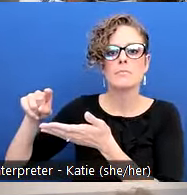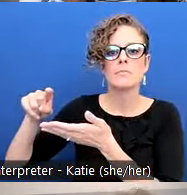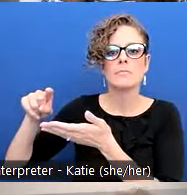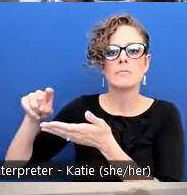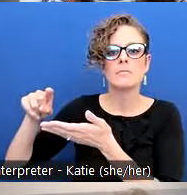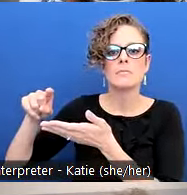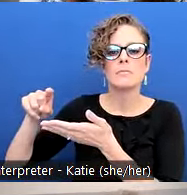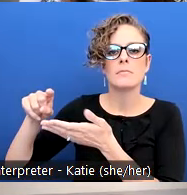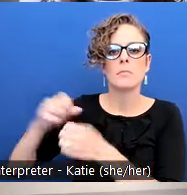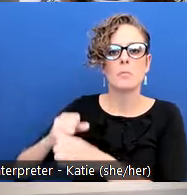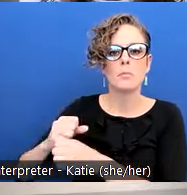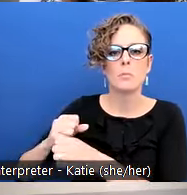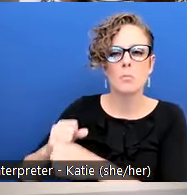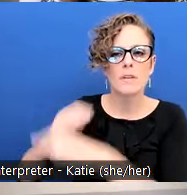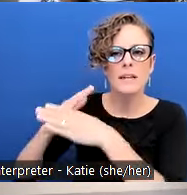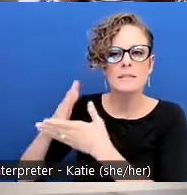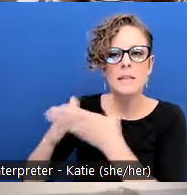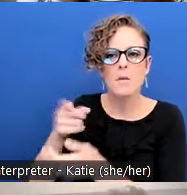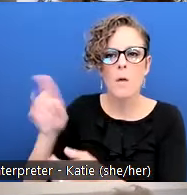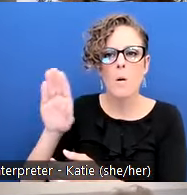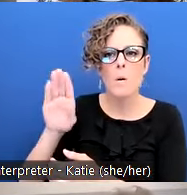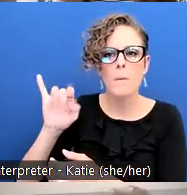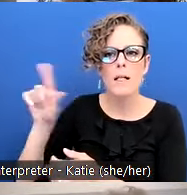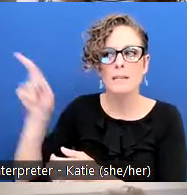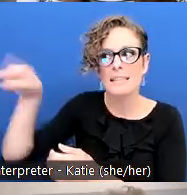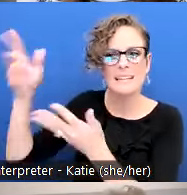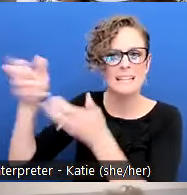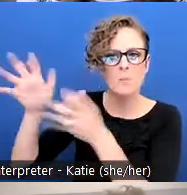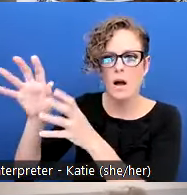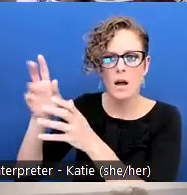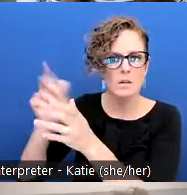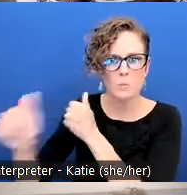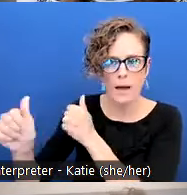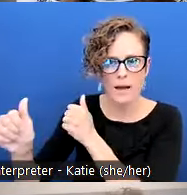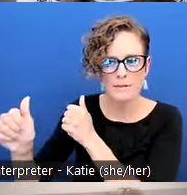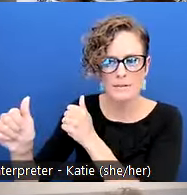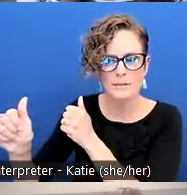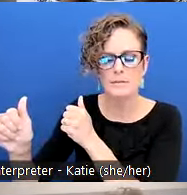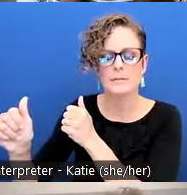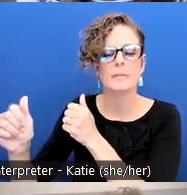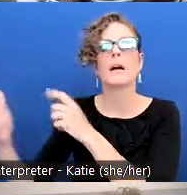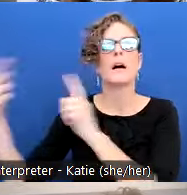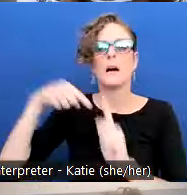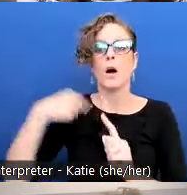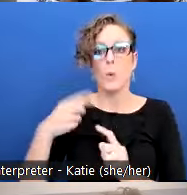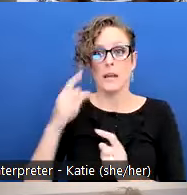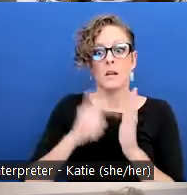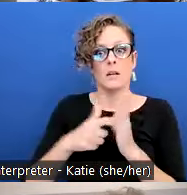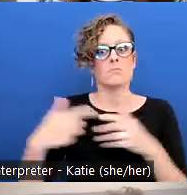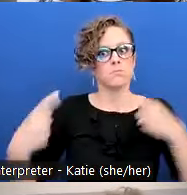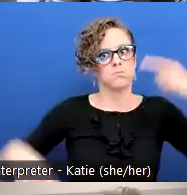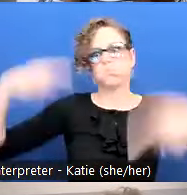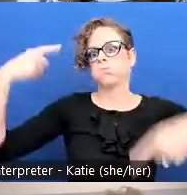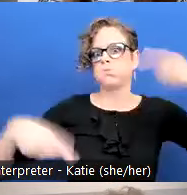see pass from moving forward. We also saw some pretty big disagreements